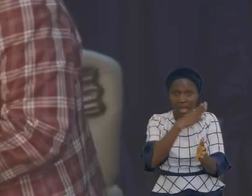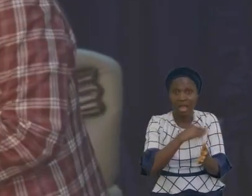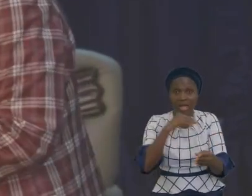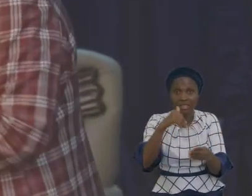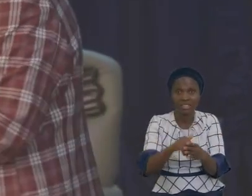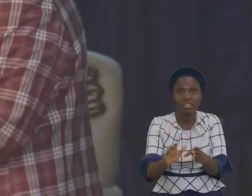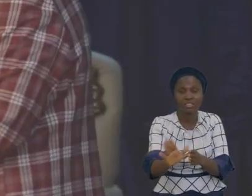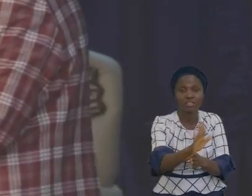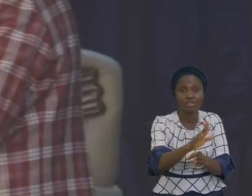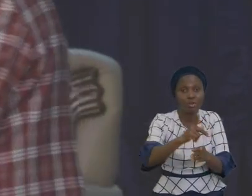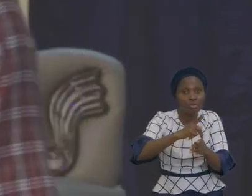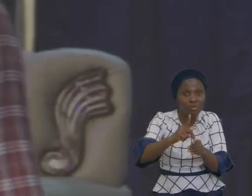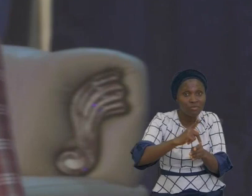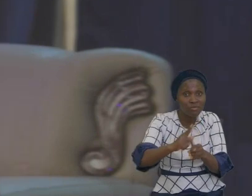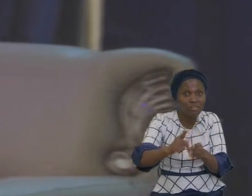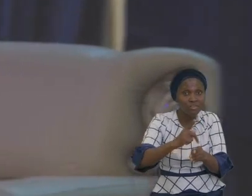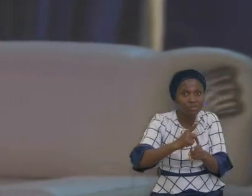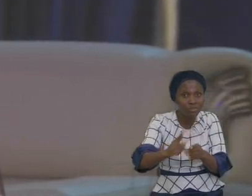your lifestyle.